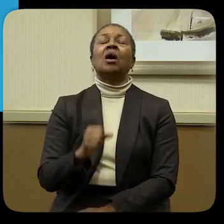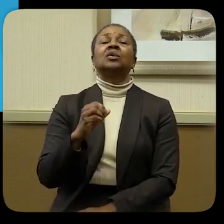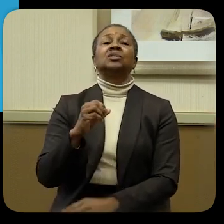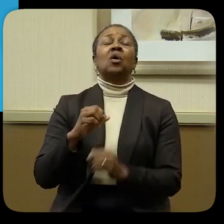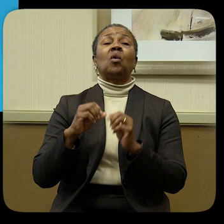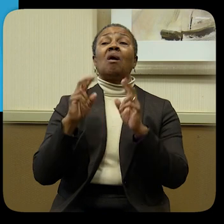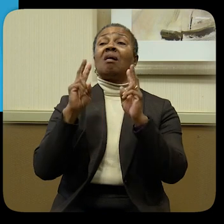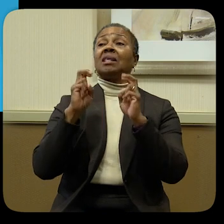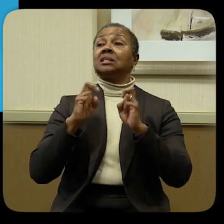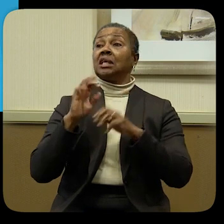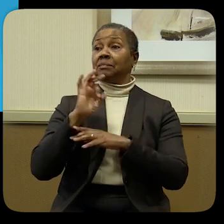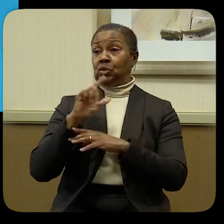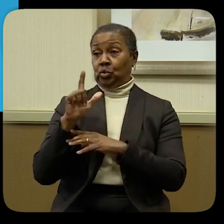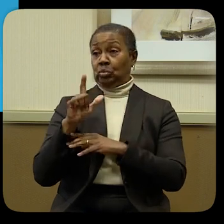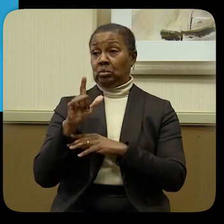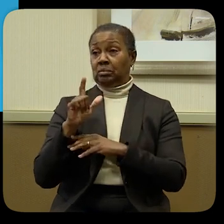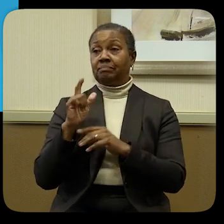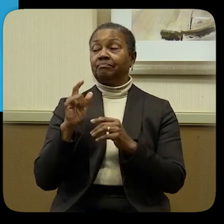assessment tool.